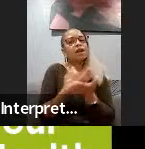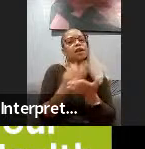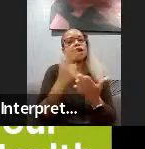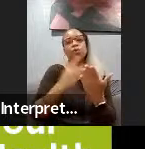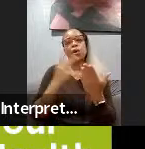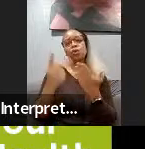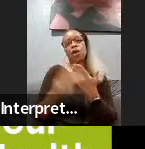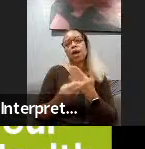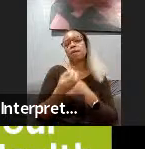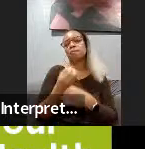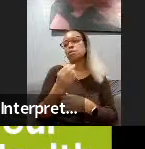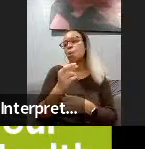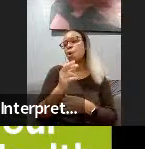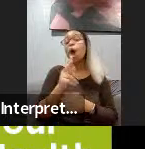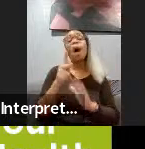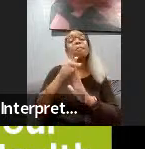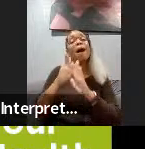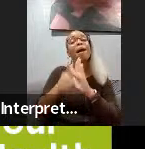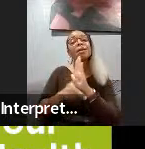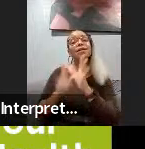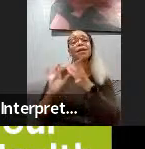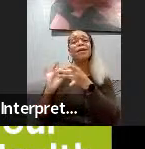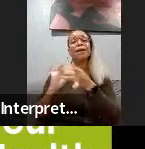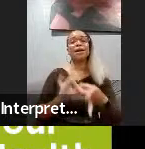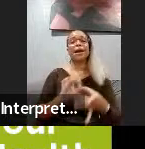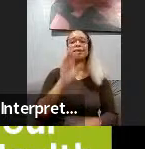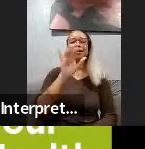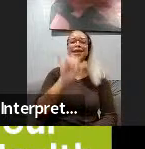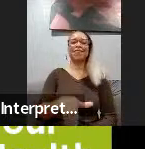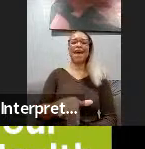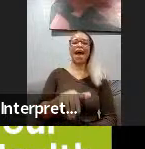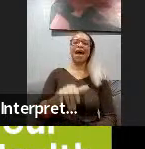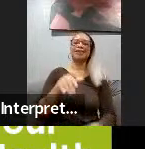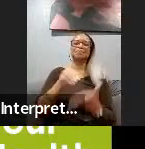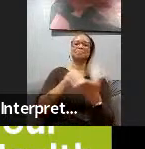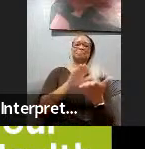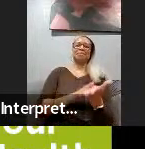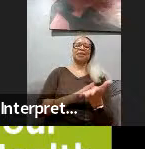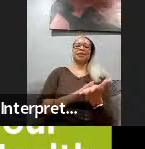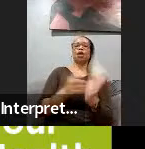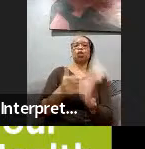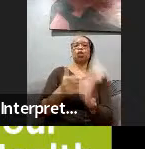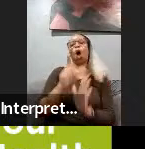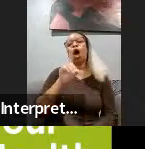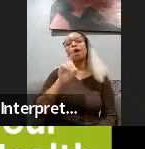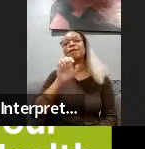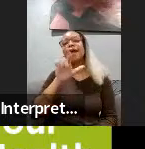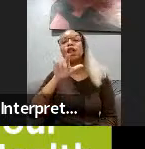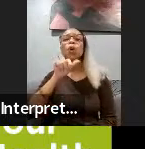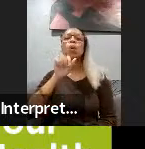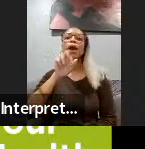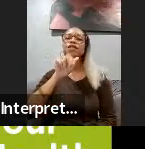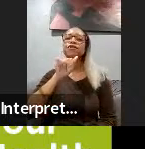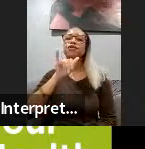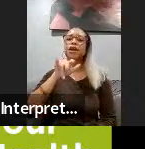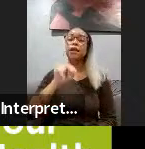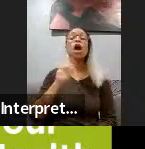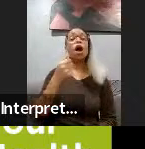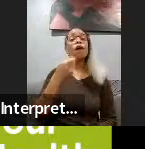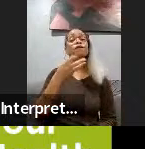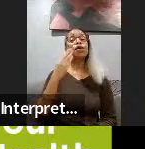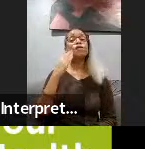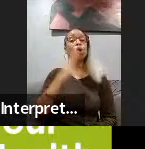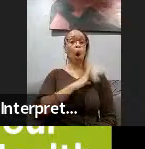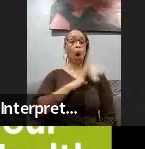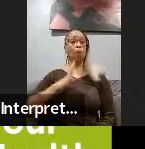or policies tied to that declaration. Outside of some may know that the Board of